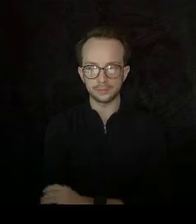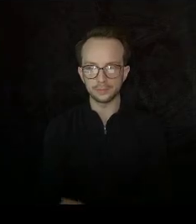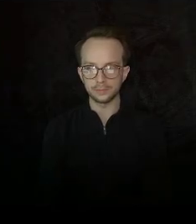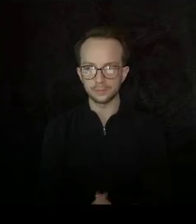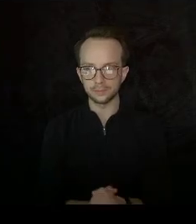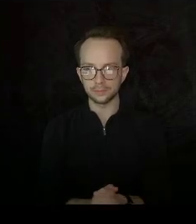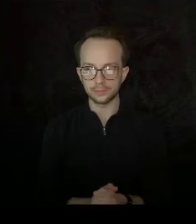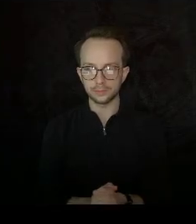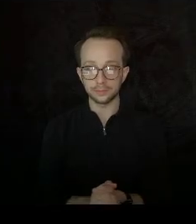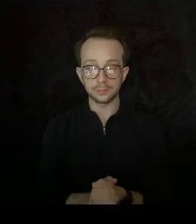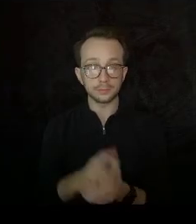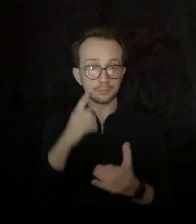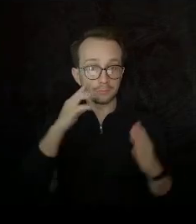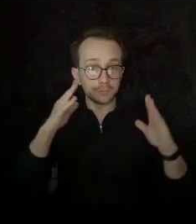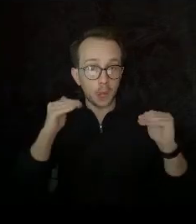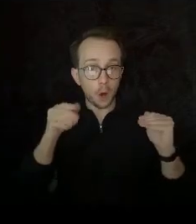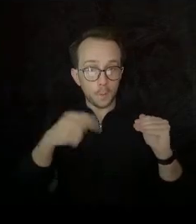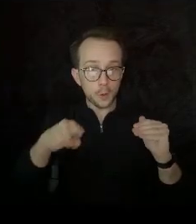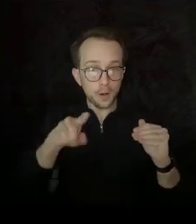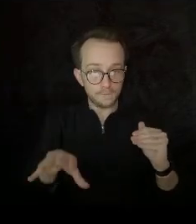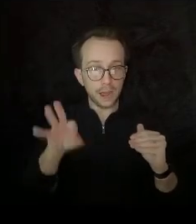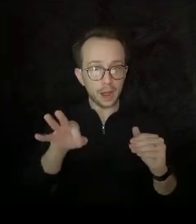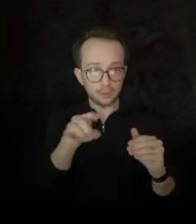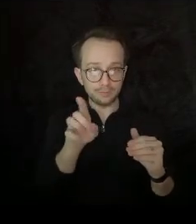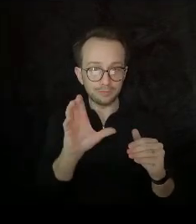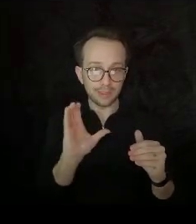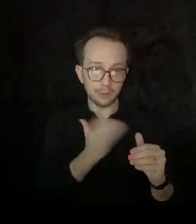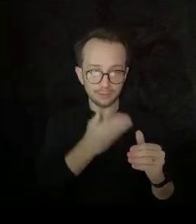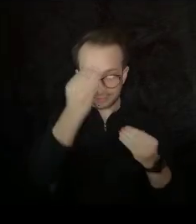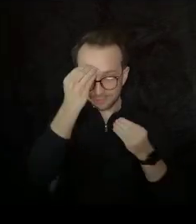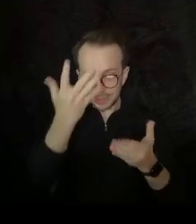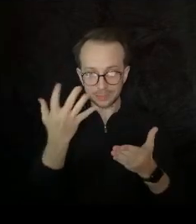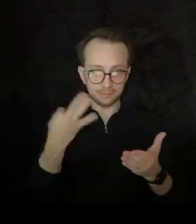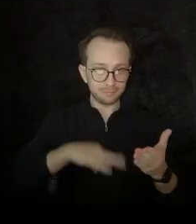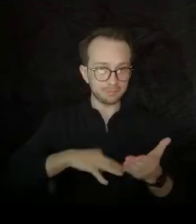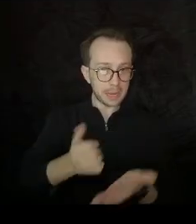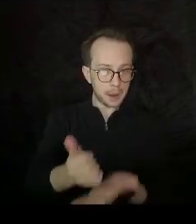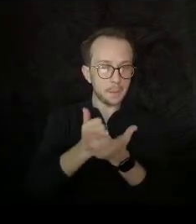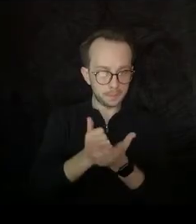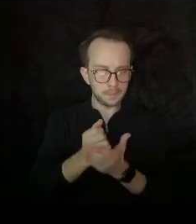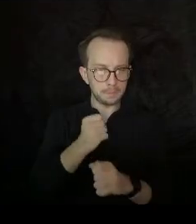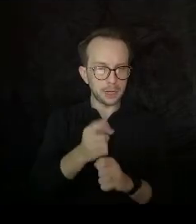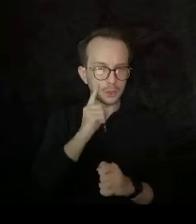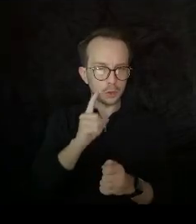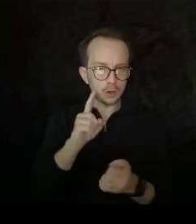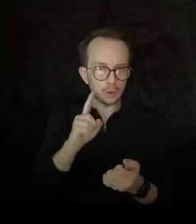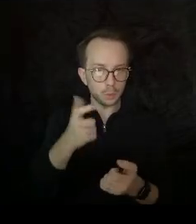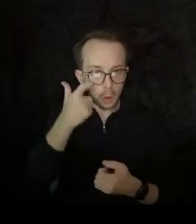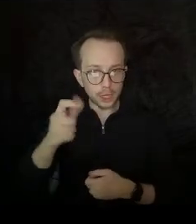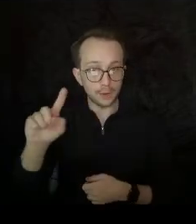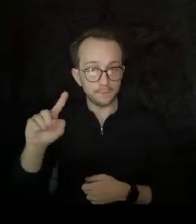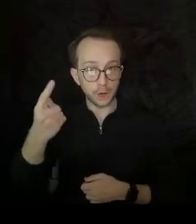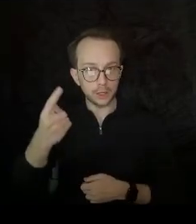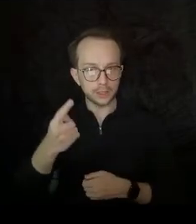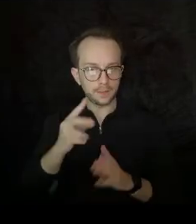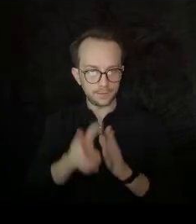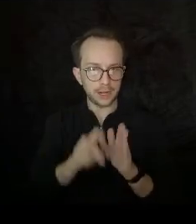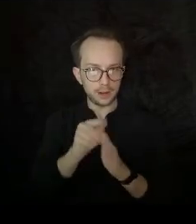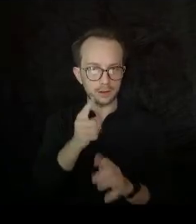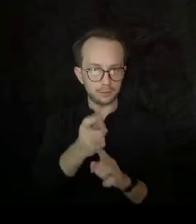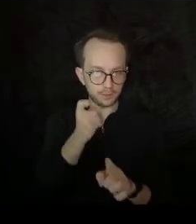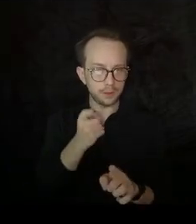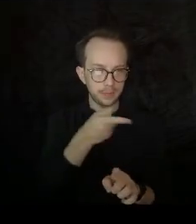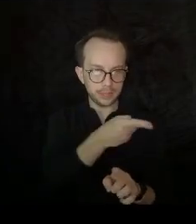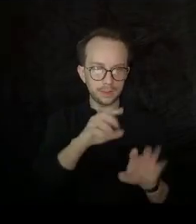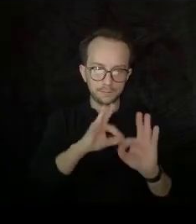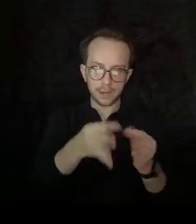We hope that you have found this information helpful. Be sure to check out the first episode in this series, Family Guide to Special